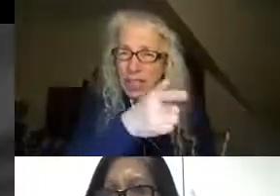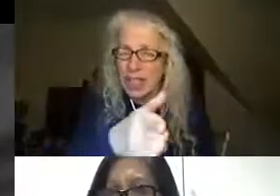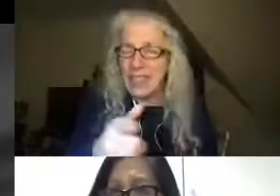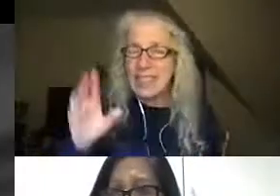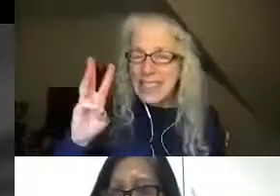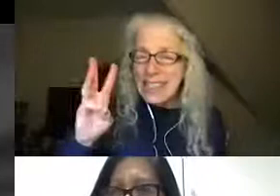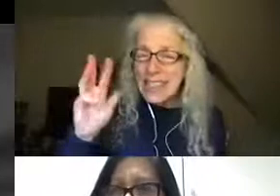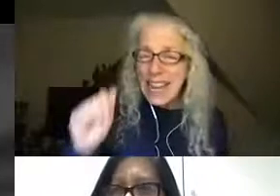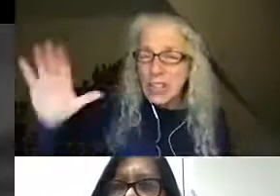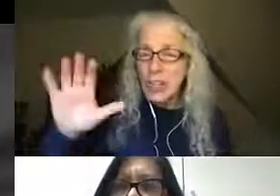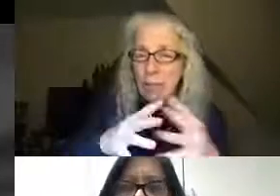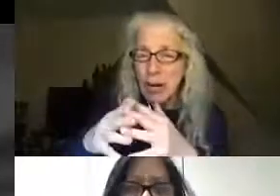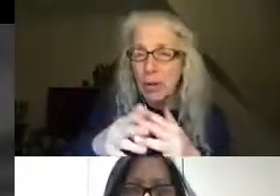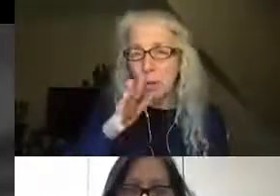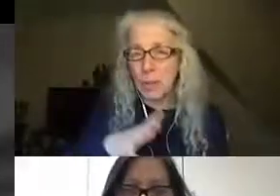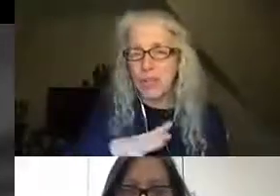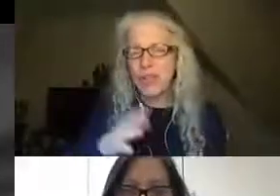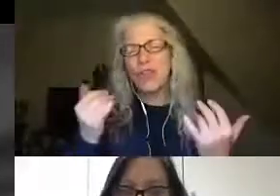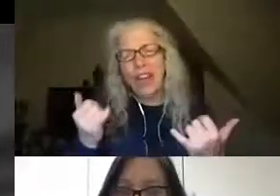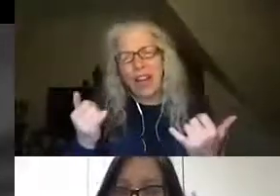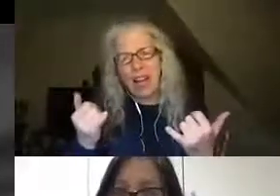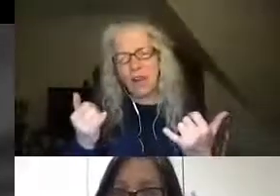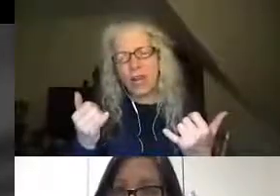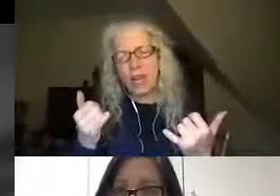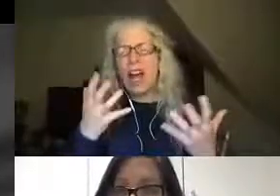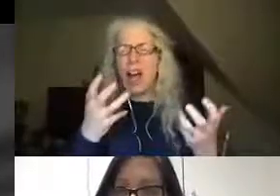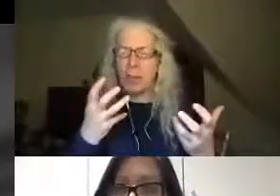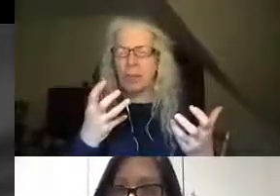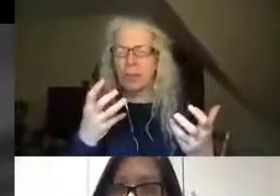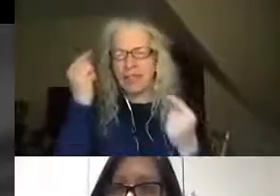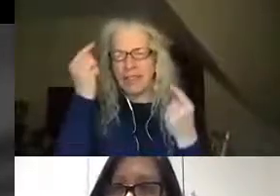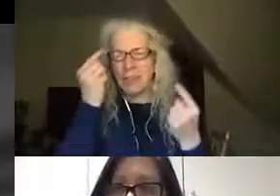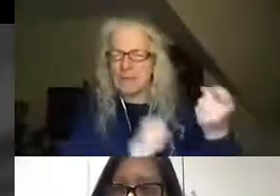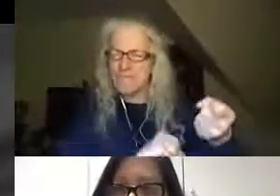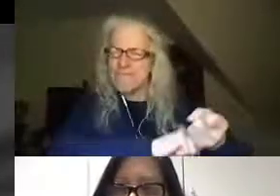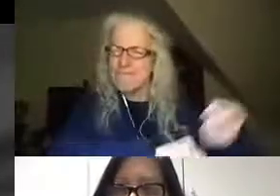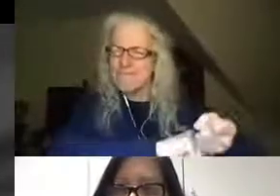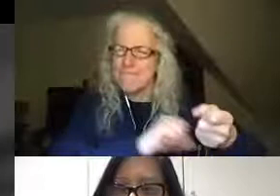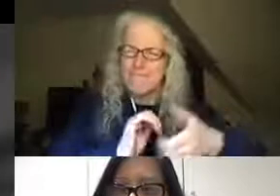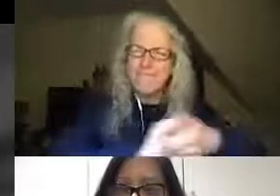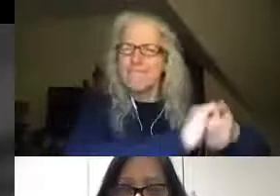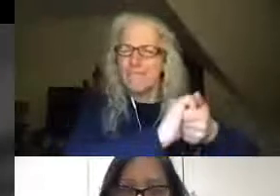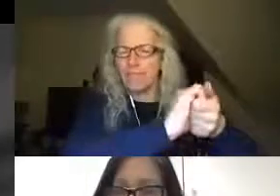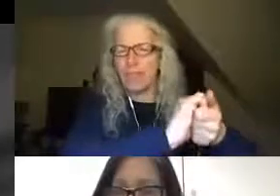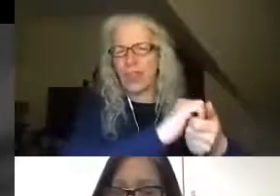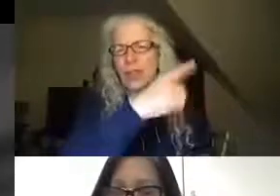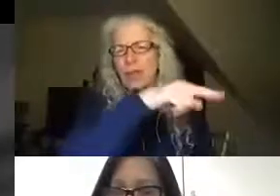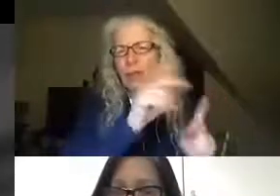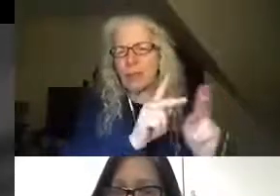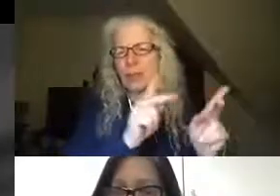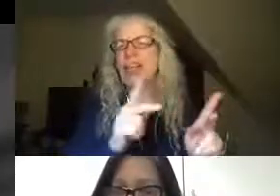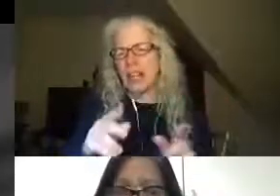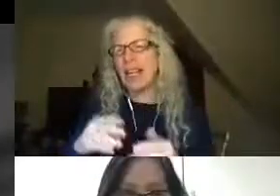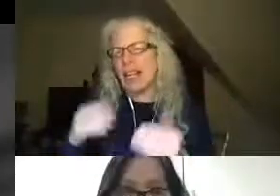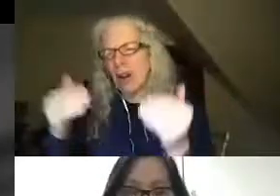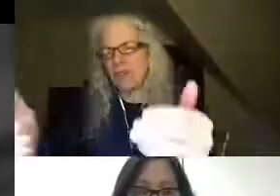women. So I just want to take a moment to stand in solidarity with those folks before I continue with my